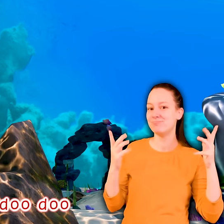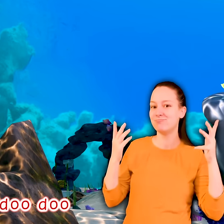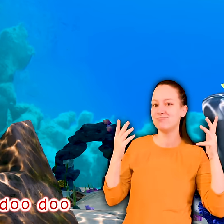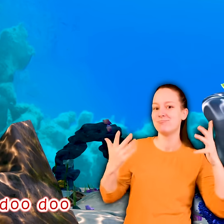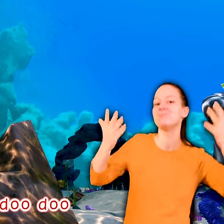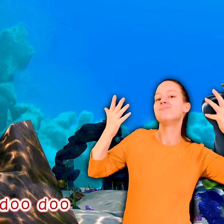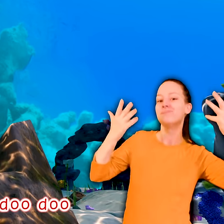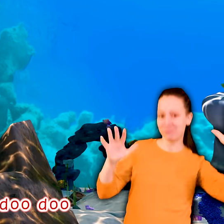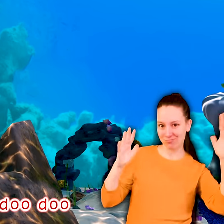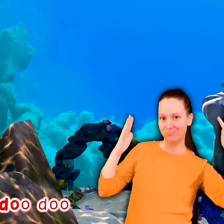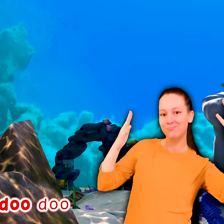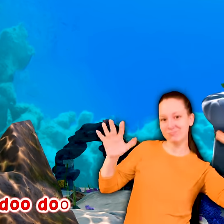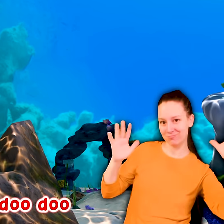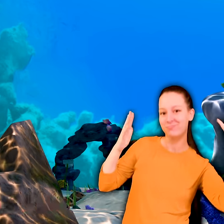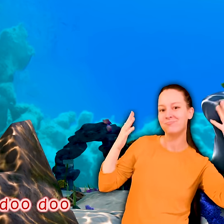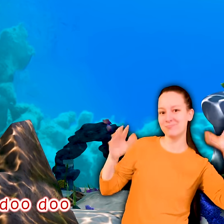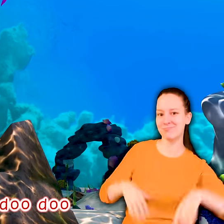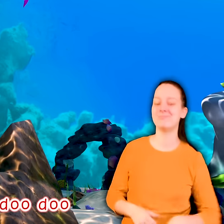it's